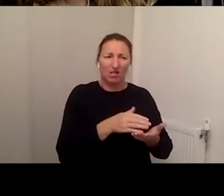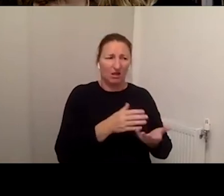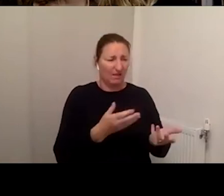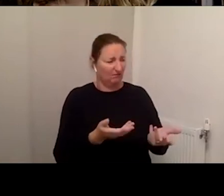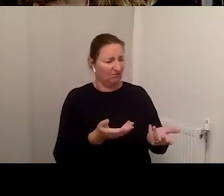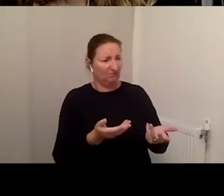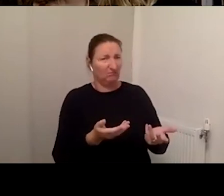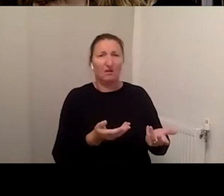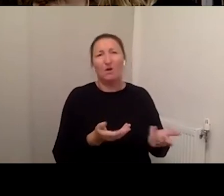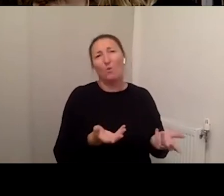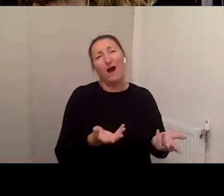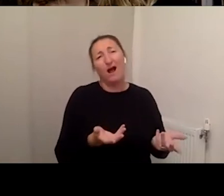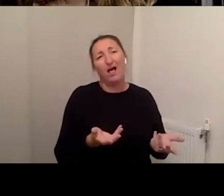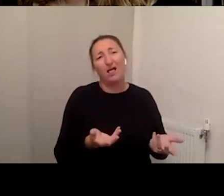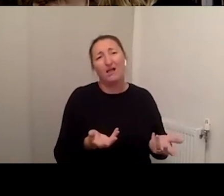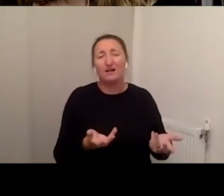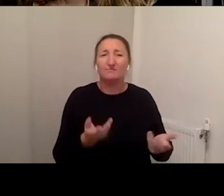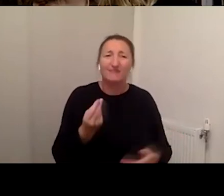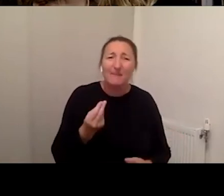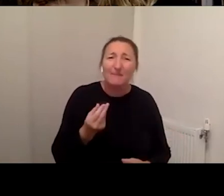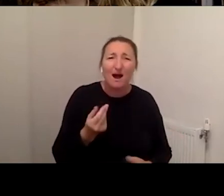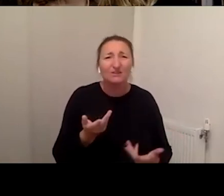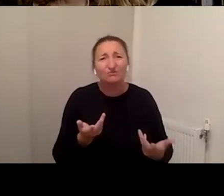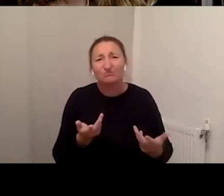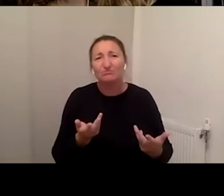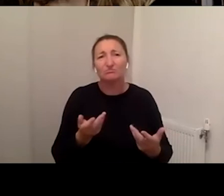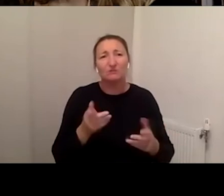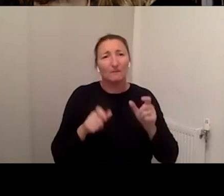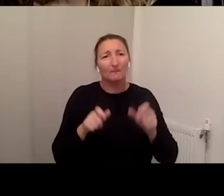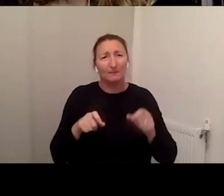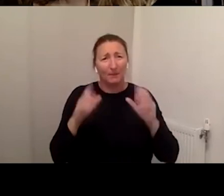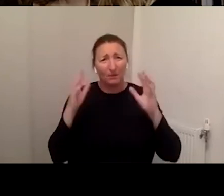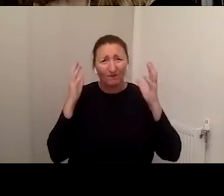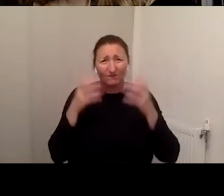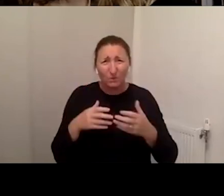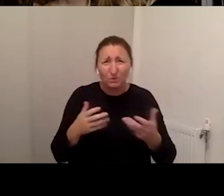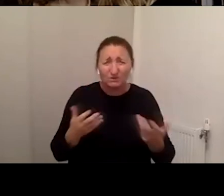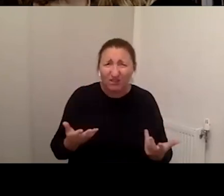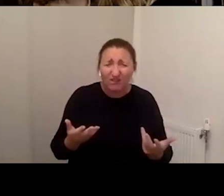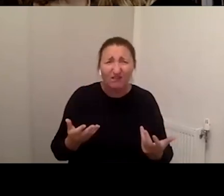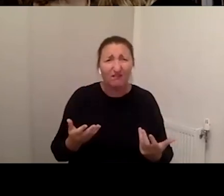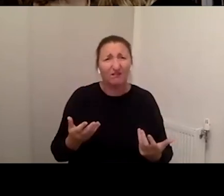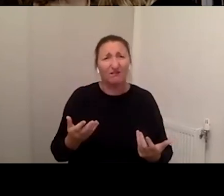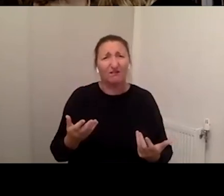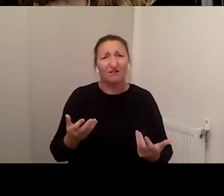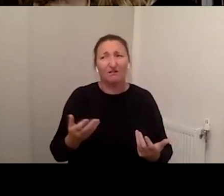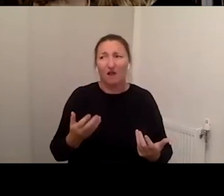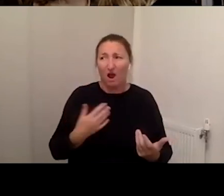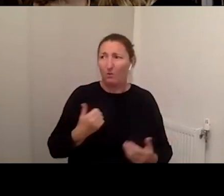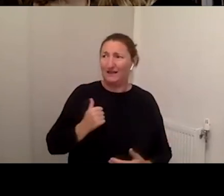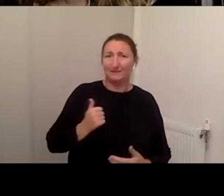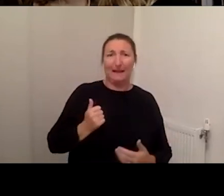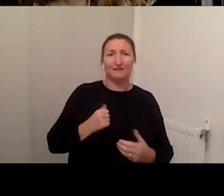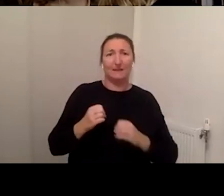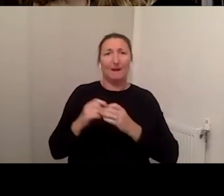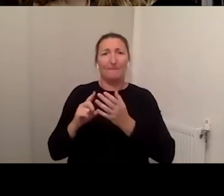much you want to get, 1 cent, 2 cent. And people are getting completely confused because they're immediately transition thinking, I'm just going to offset this against my bill, and suddenly